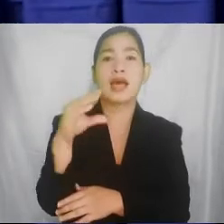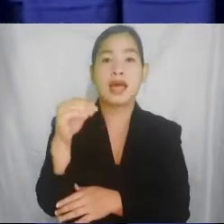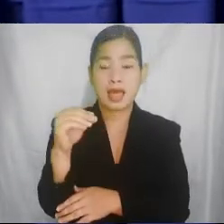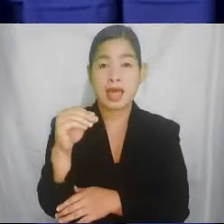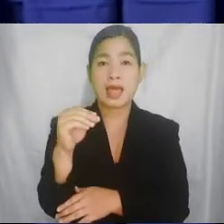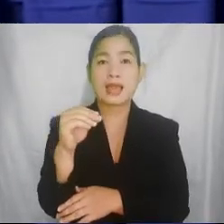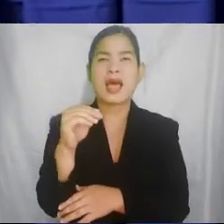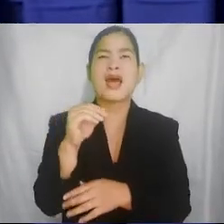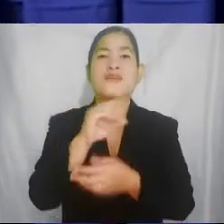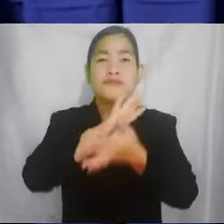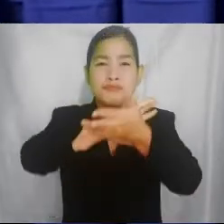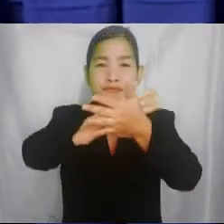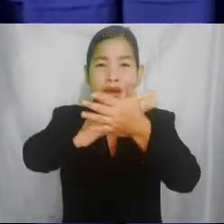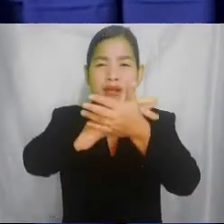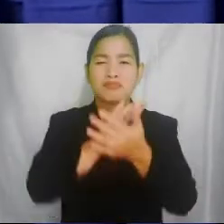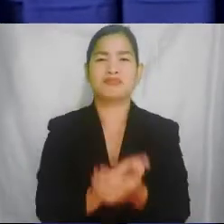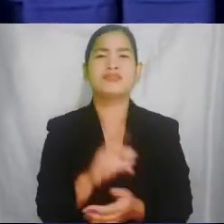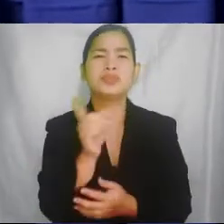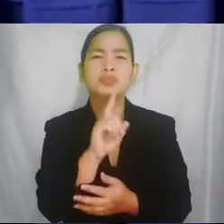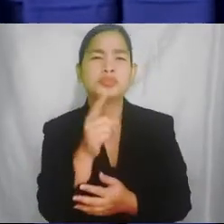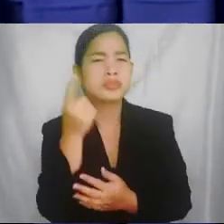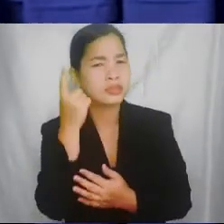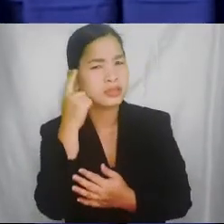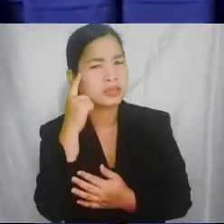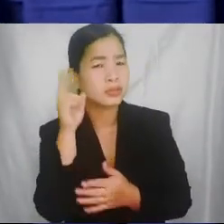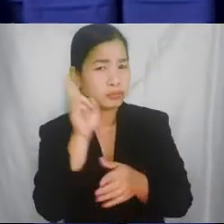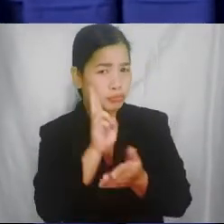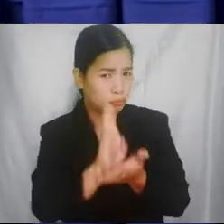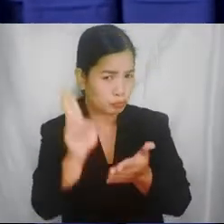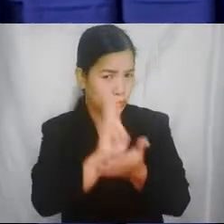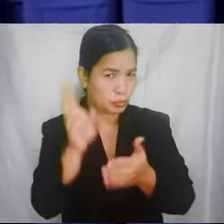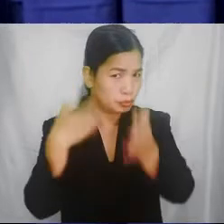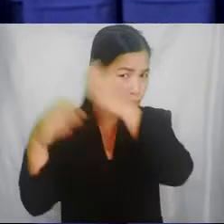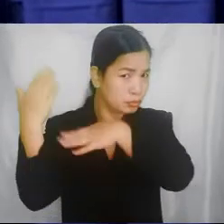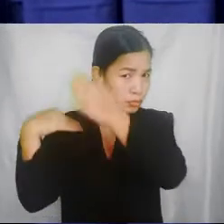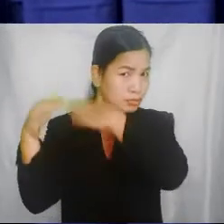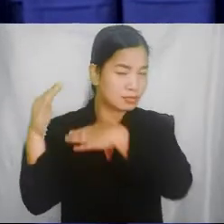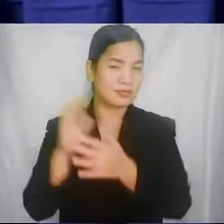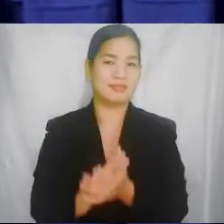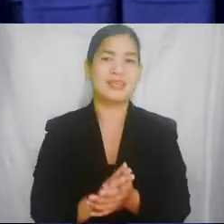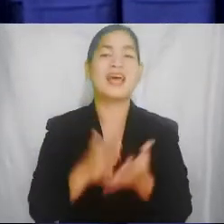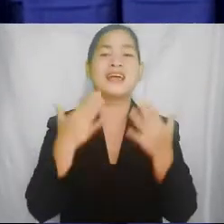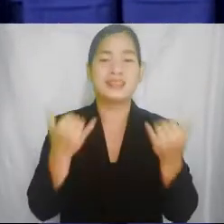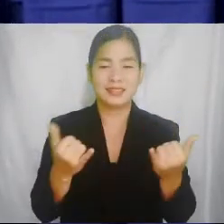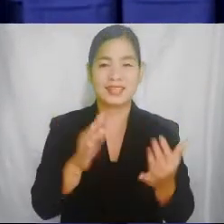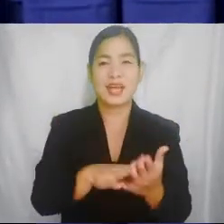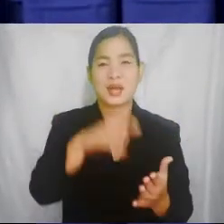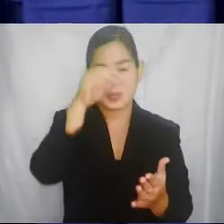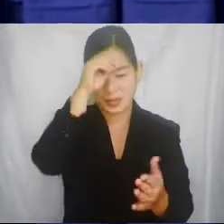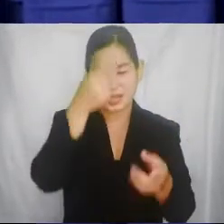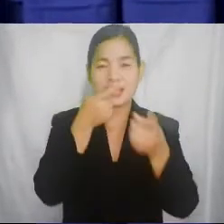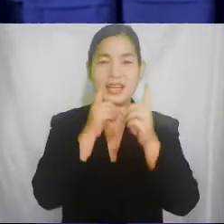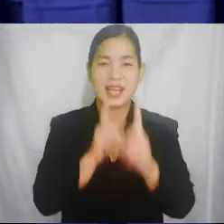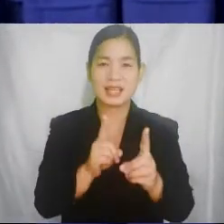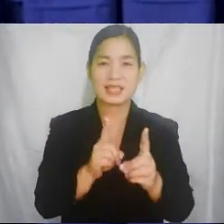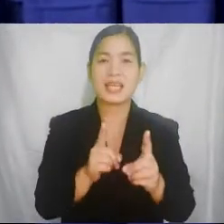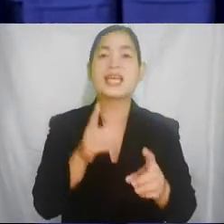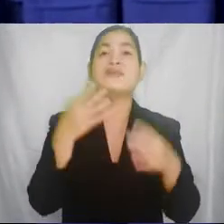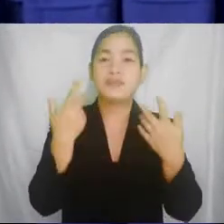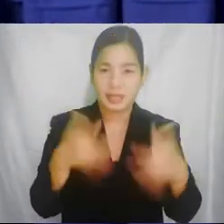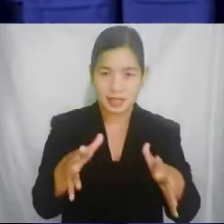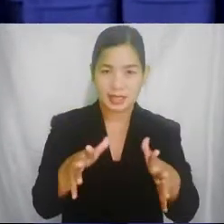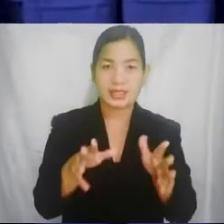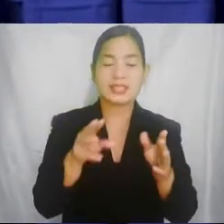you think are the tools and devices they used? You will learn the answers as you go through this module